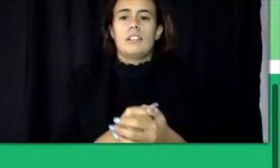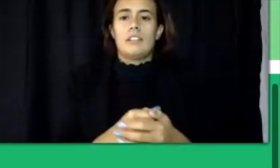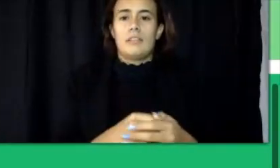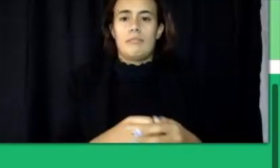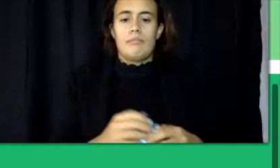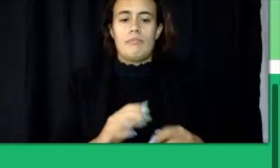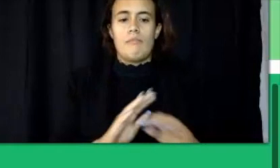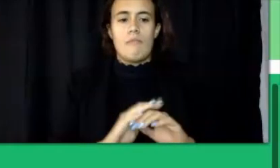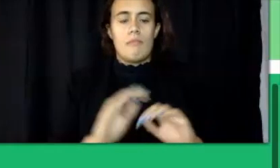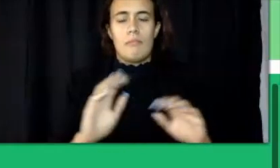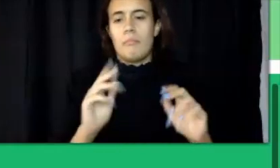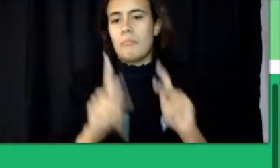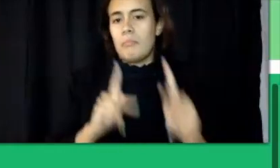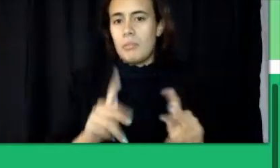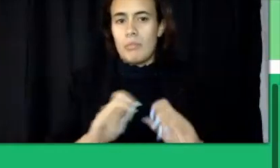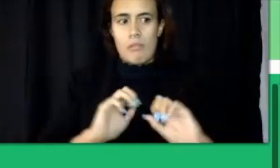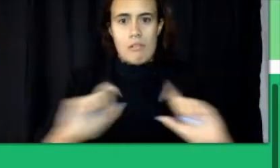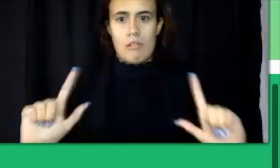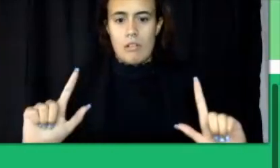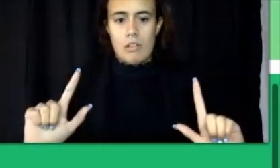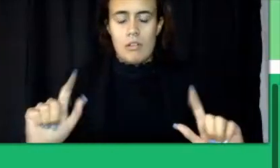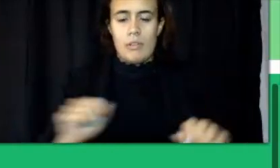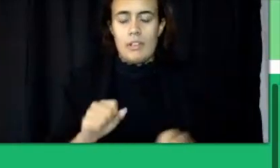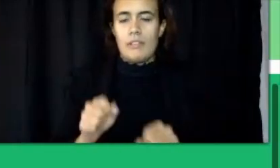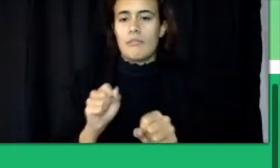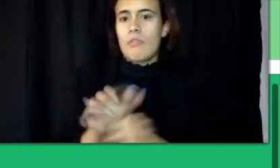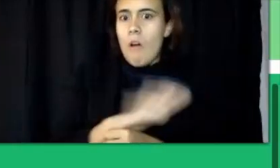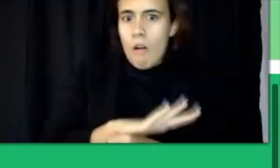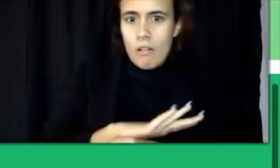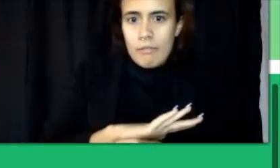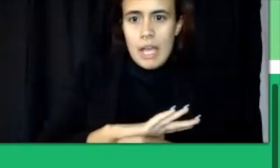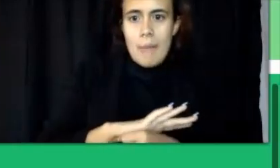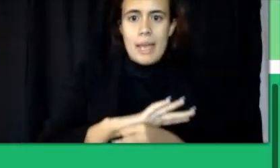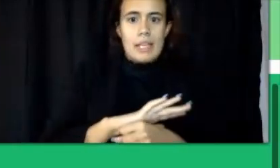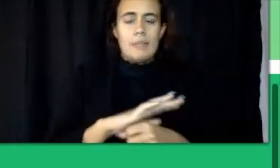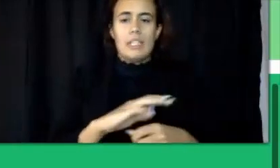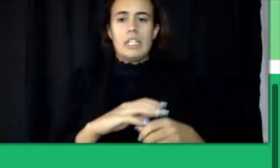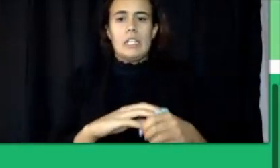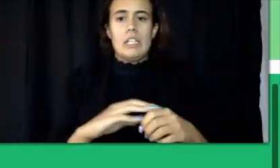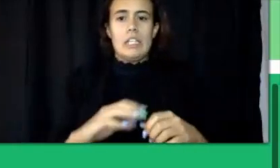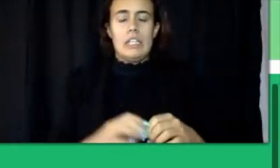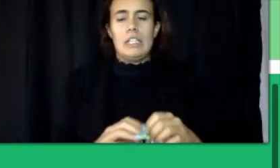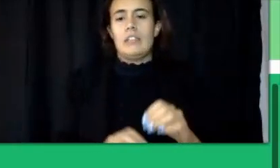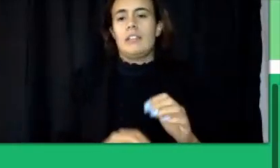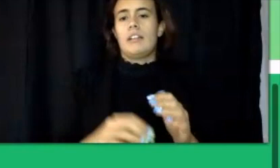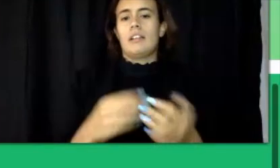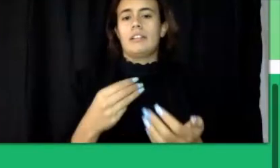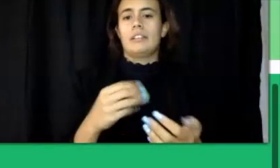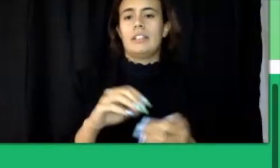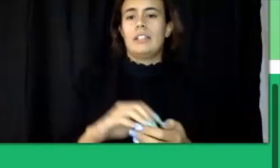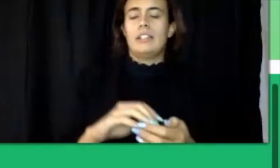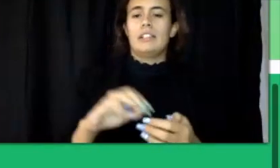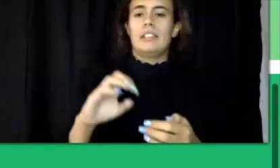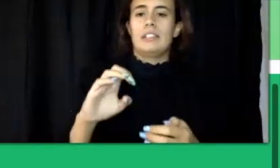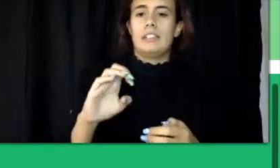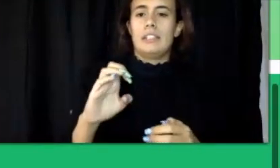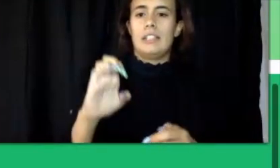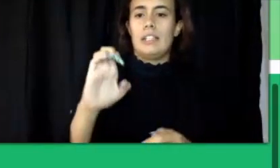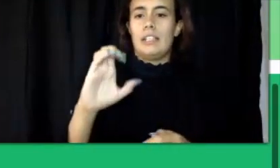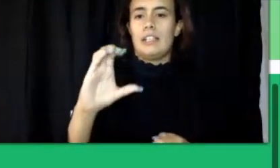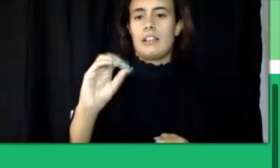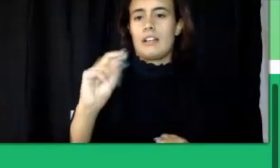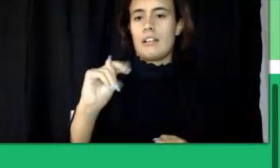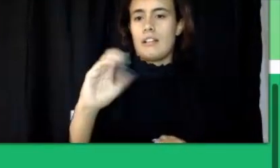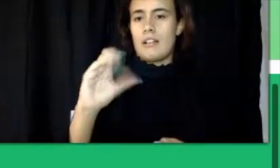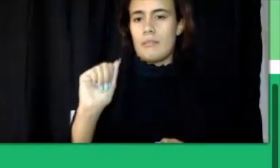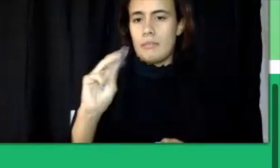have been feeling, obviously with the pandemic and the kind of subsequent, economic fallout. How do you think the current economic state